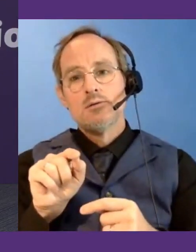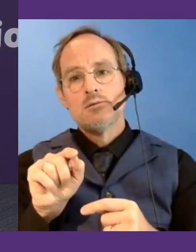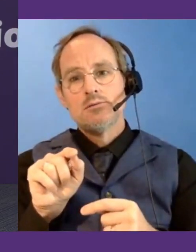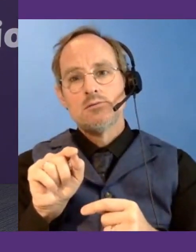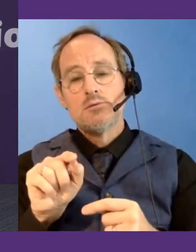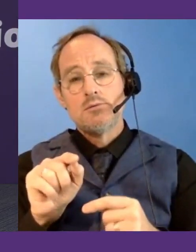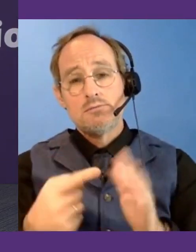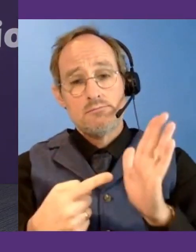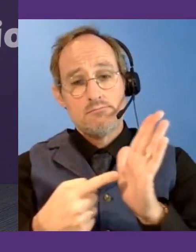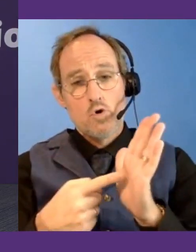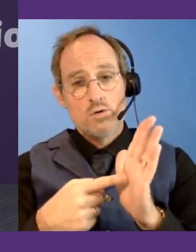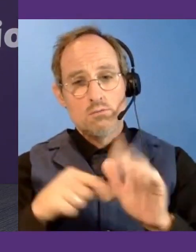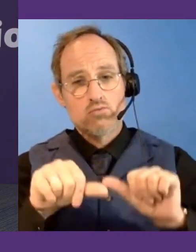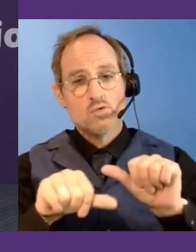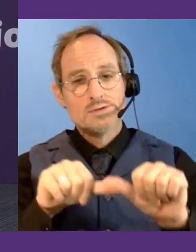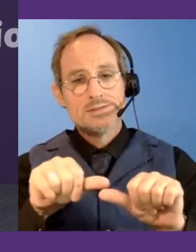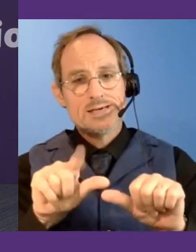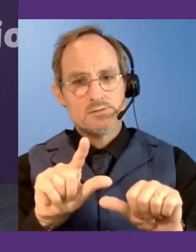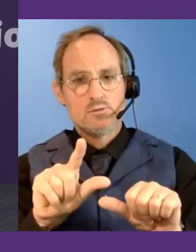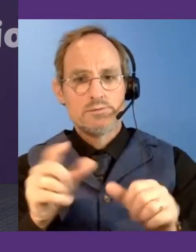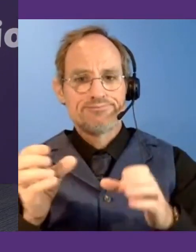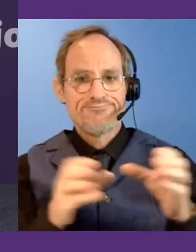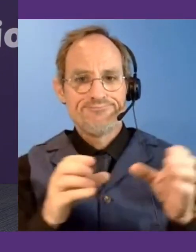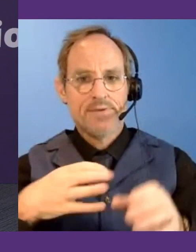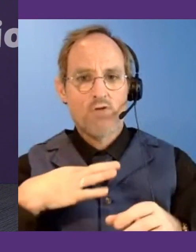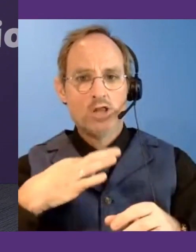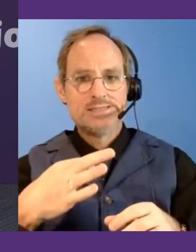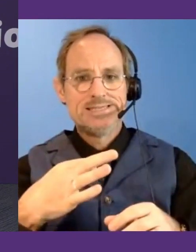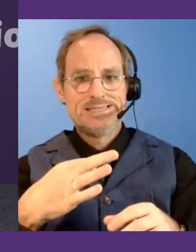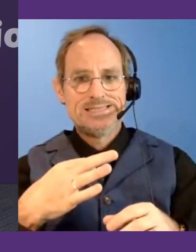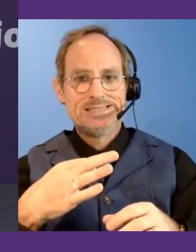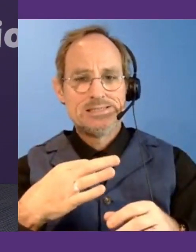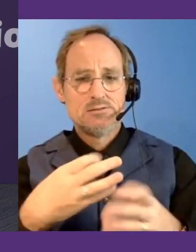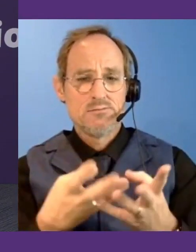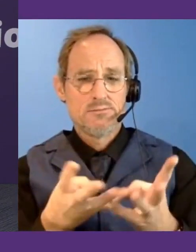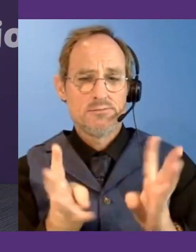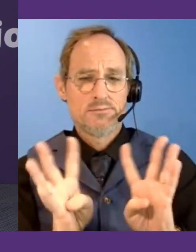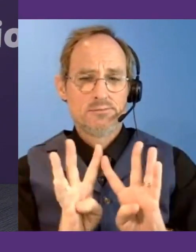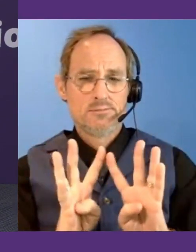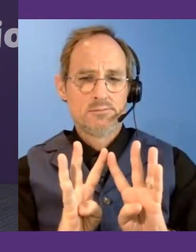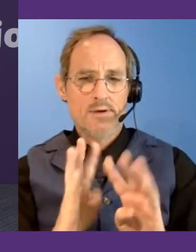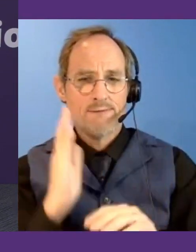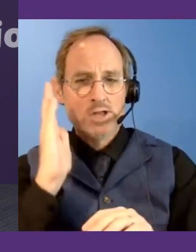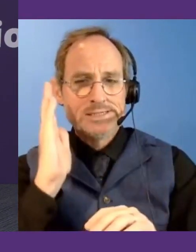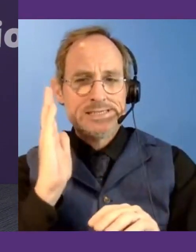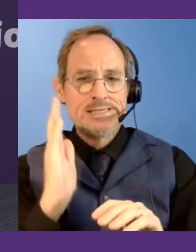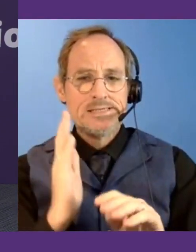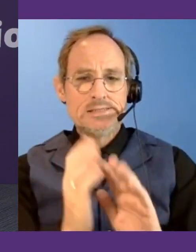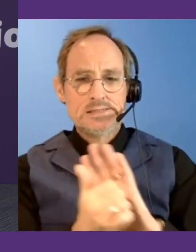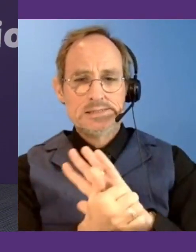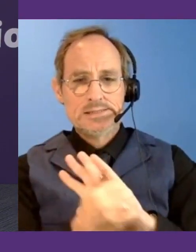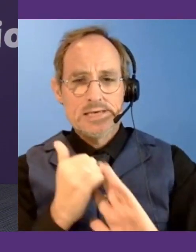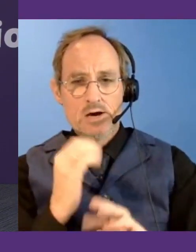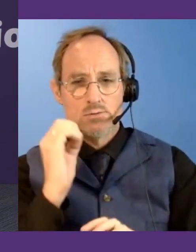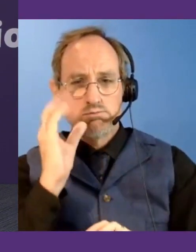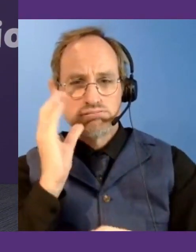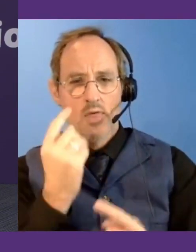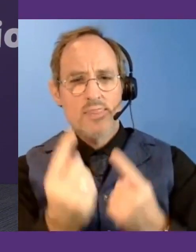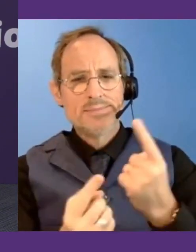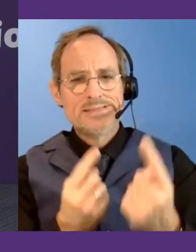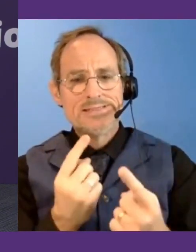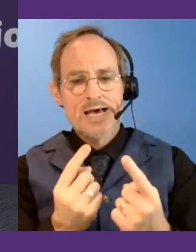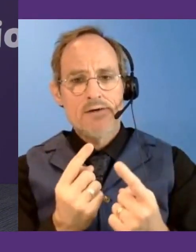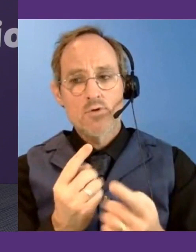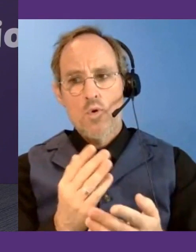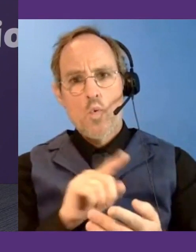guess, is the volunteers. I mean, having all of those volunteers with the amazing skills. And to some extent, they pivoted a bit as well because we weren't really offering